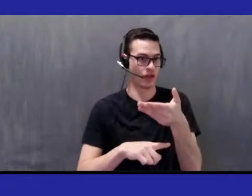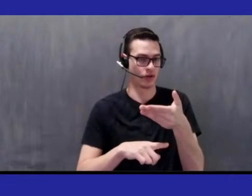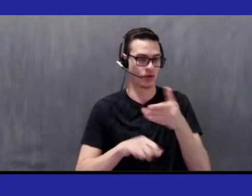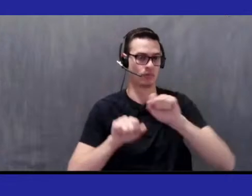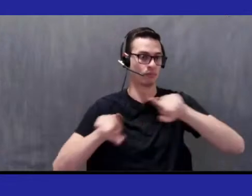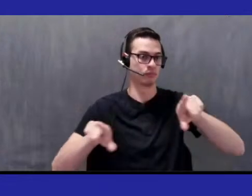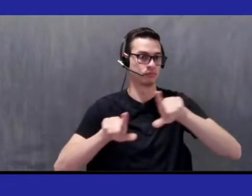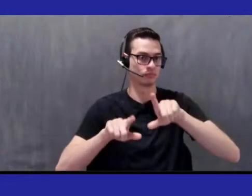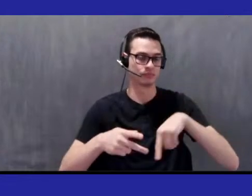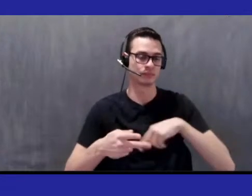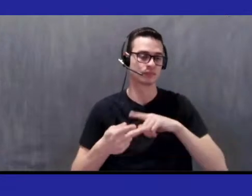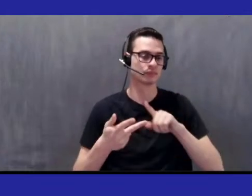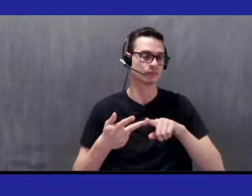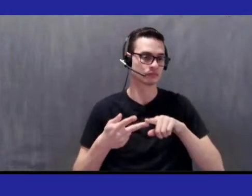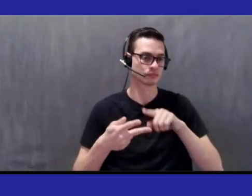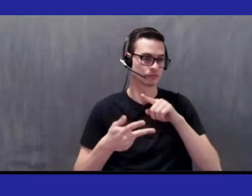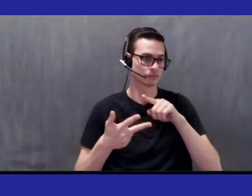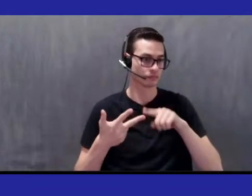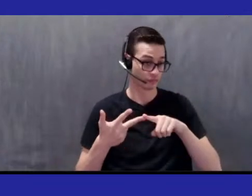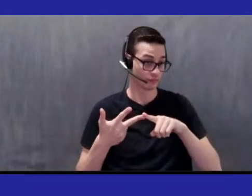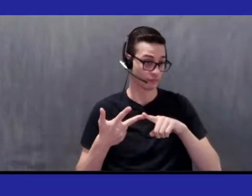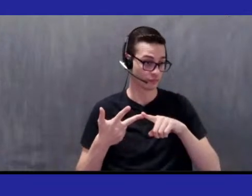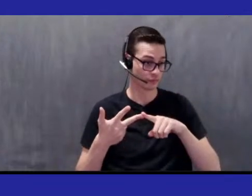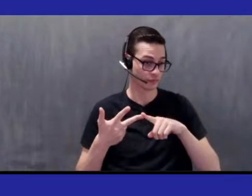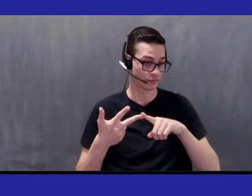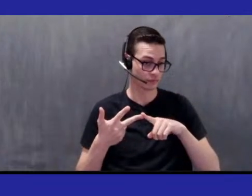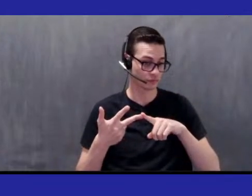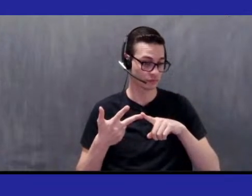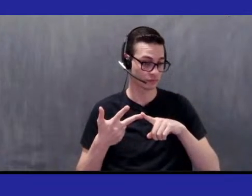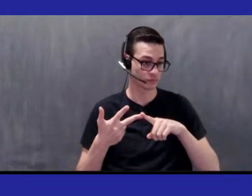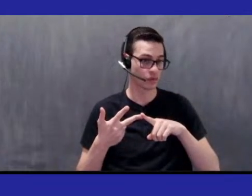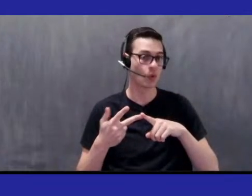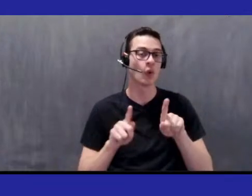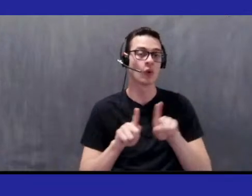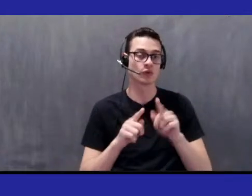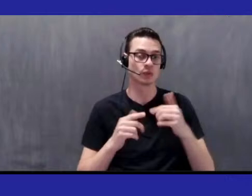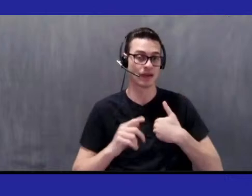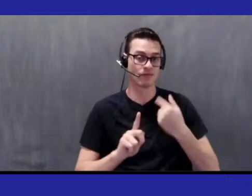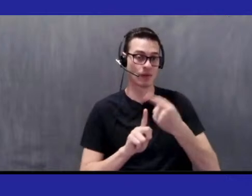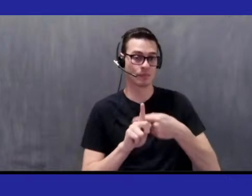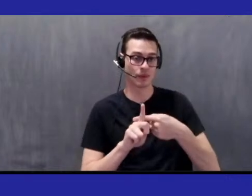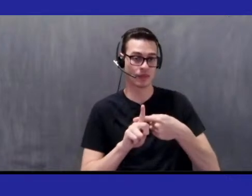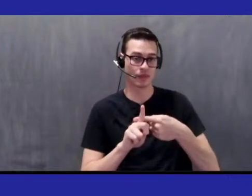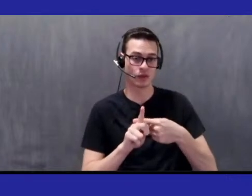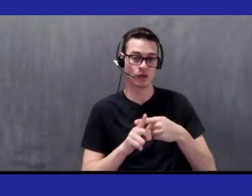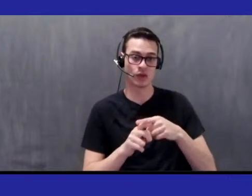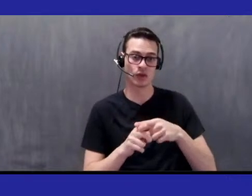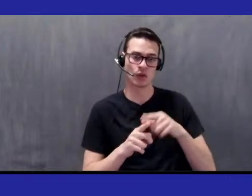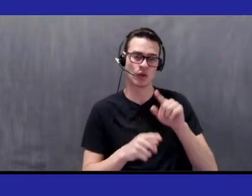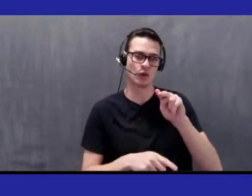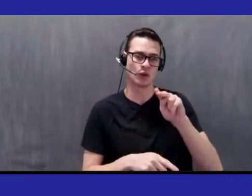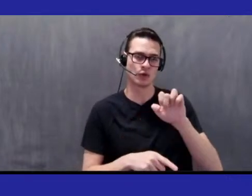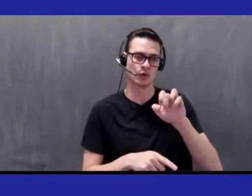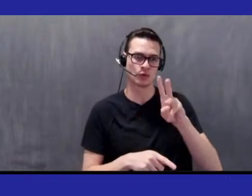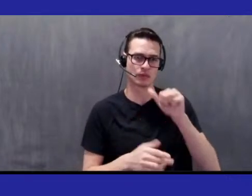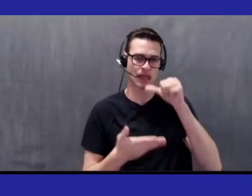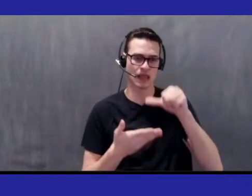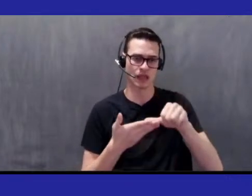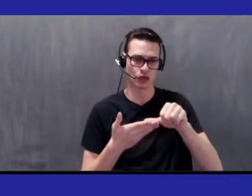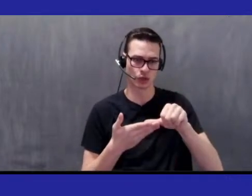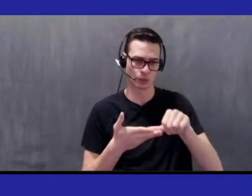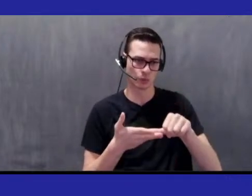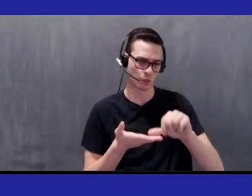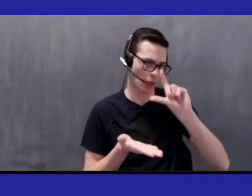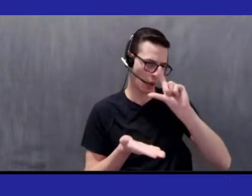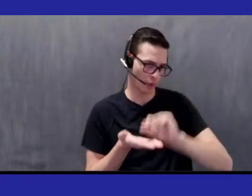addition, we instituted a new monthly diversity newsletter where the trainings are published as well. And then we also